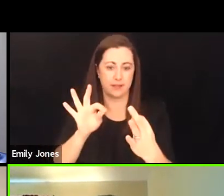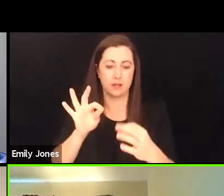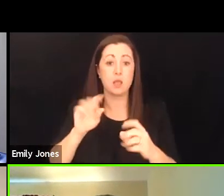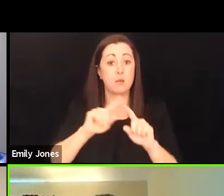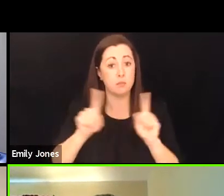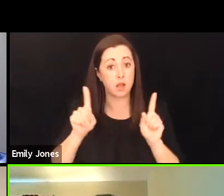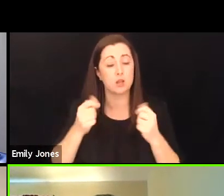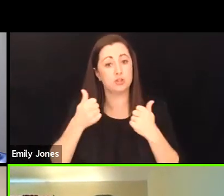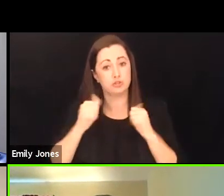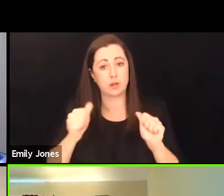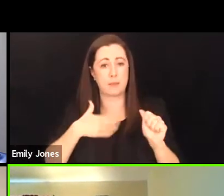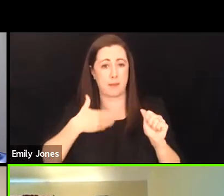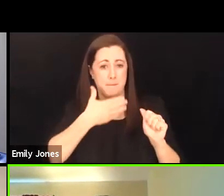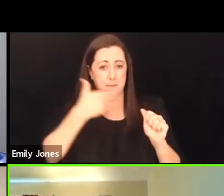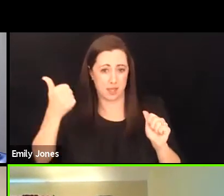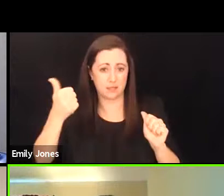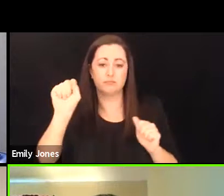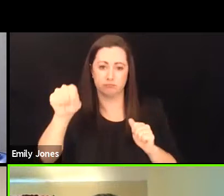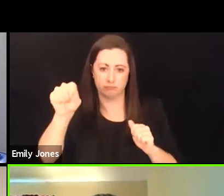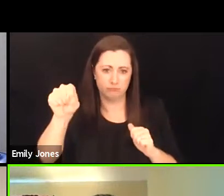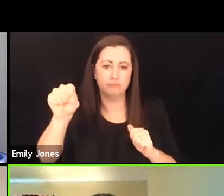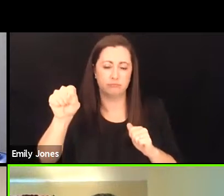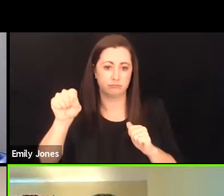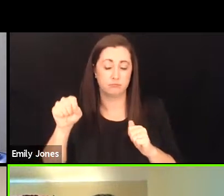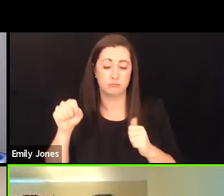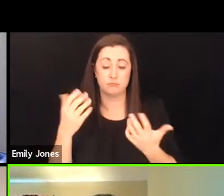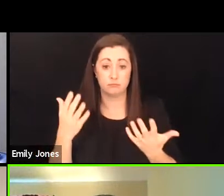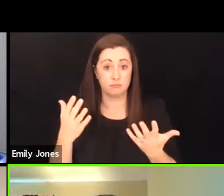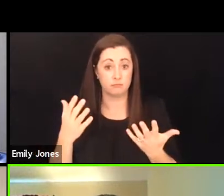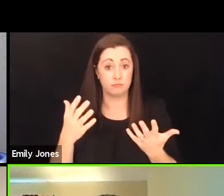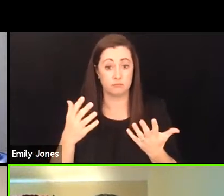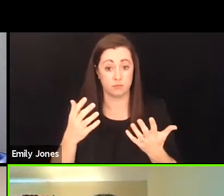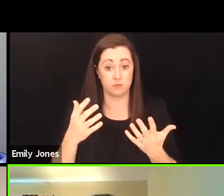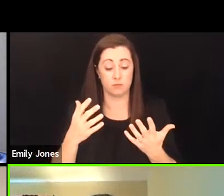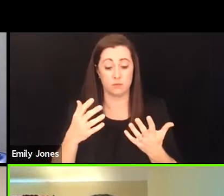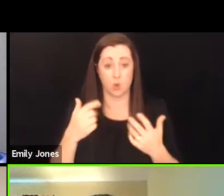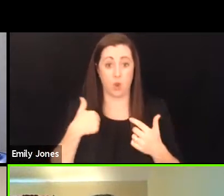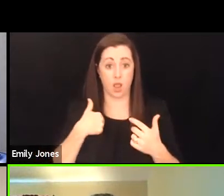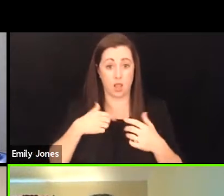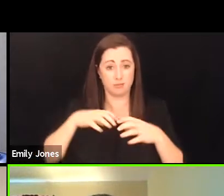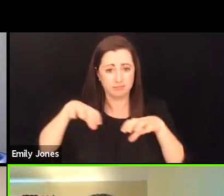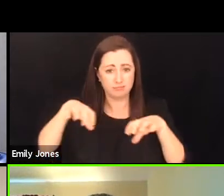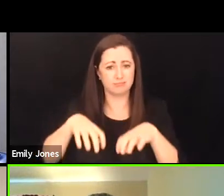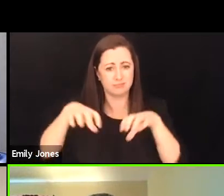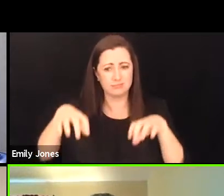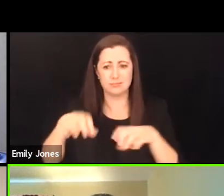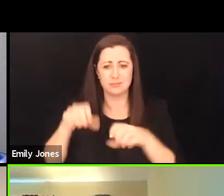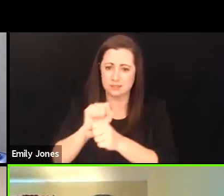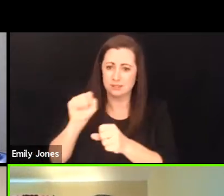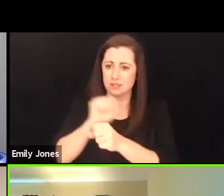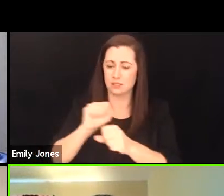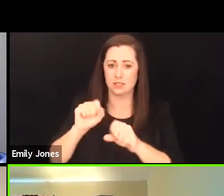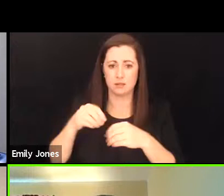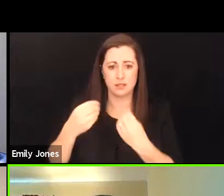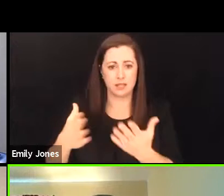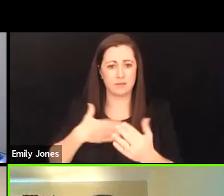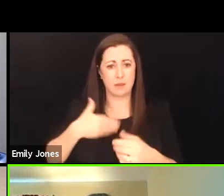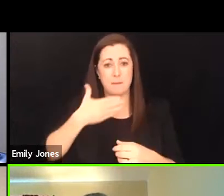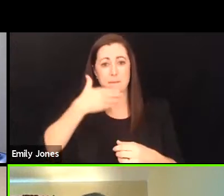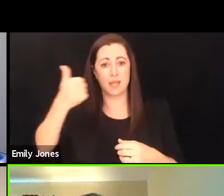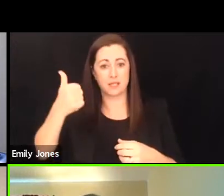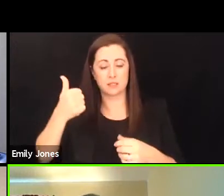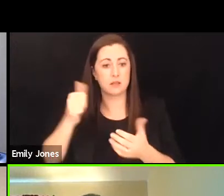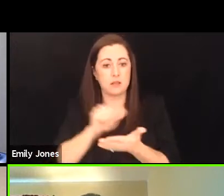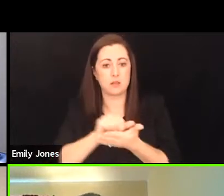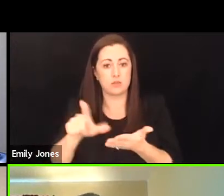try my hardest. And at the end of the day, I can hang my hat up and keep my chin up knowing that I did